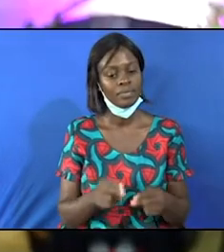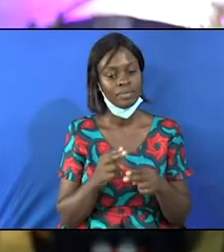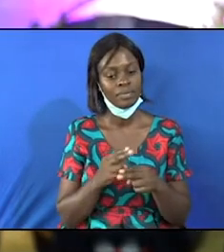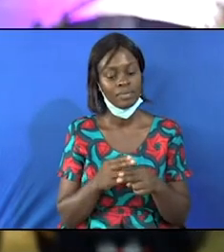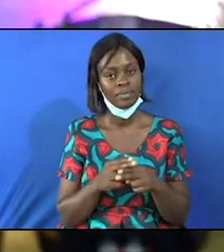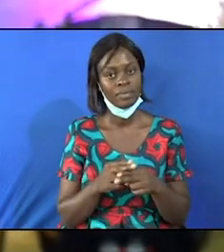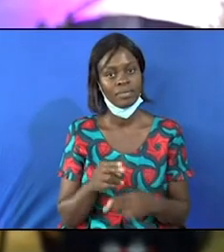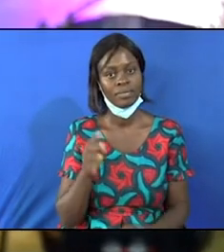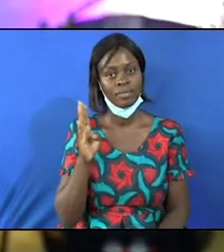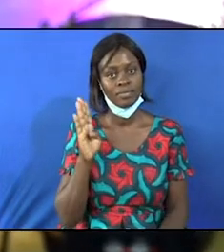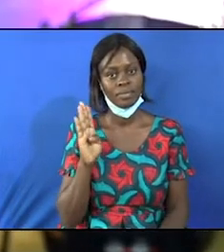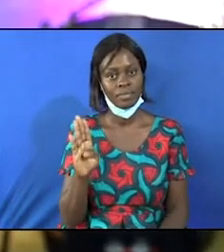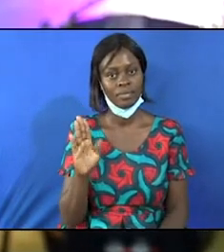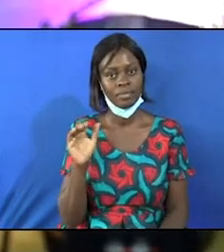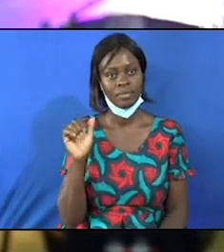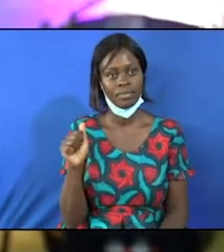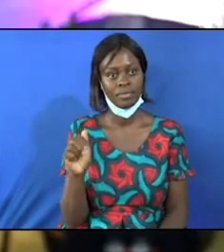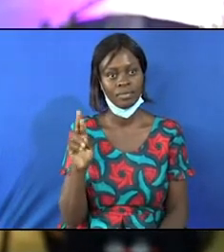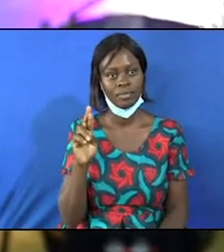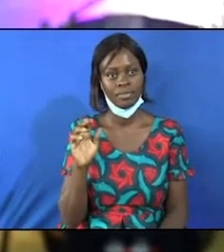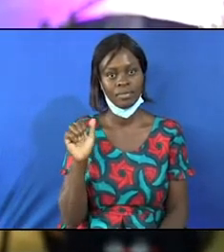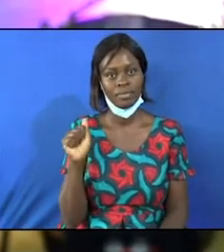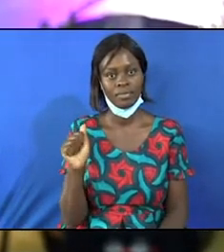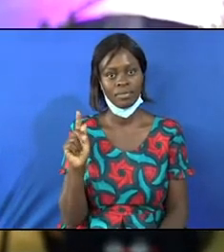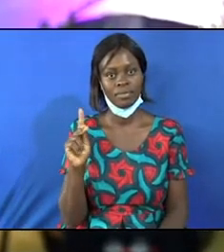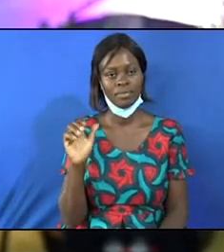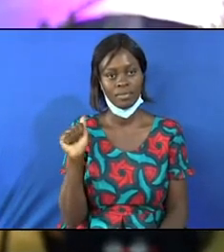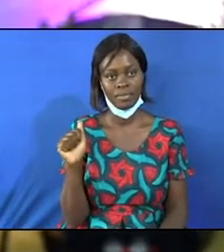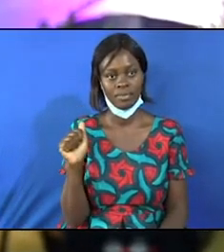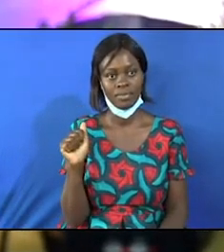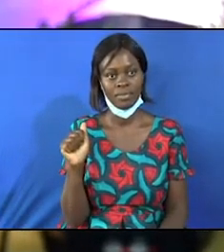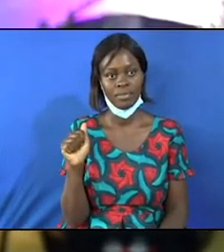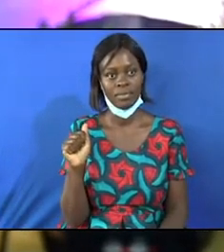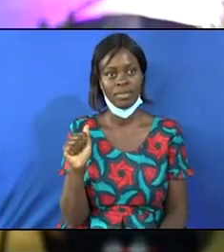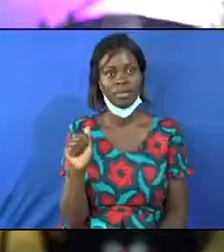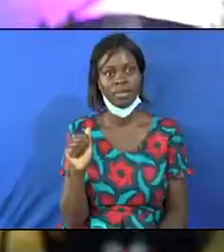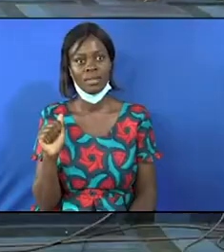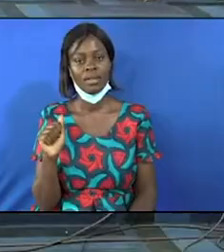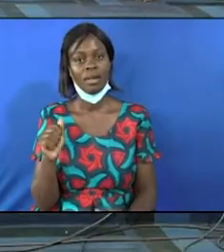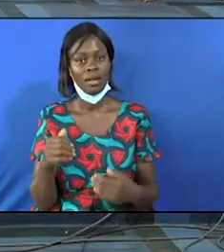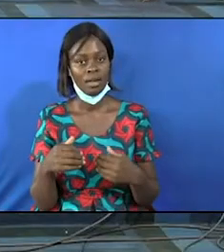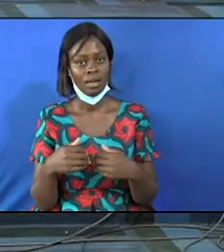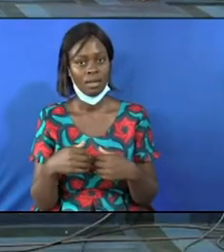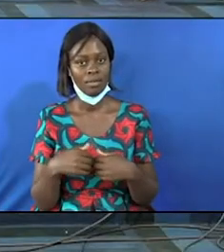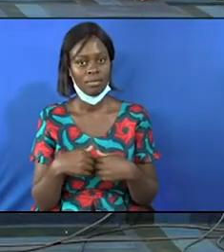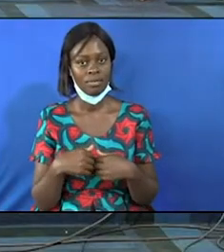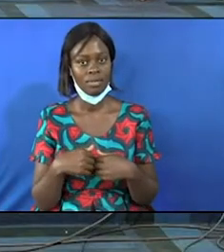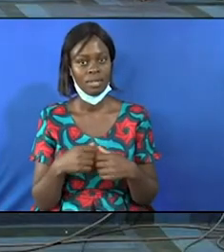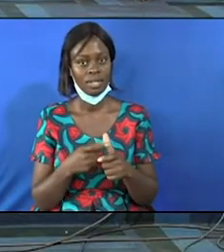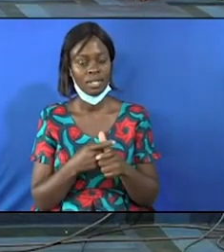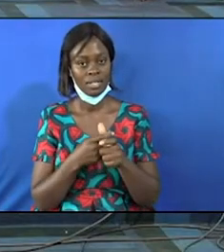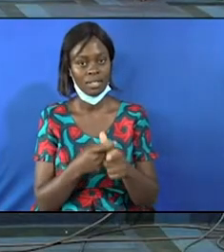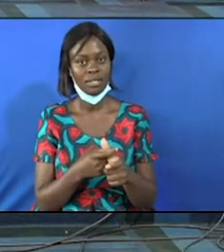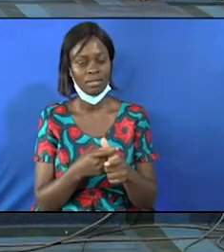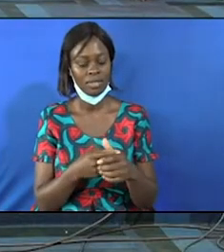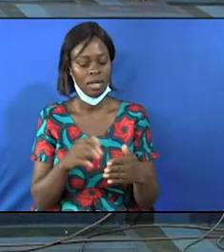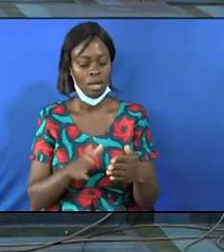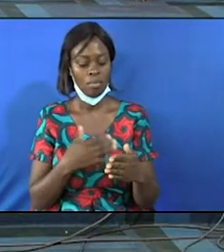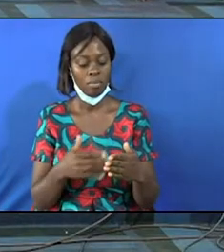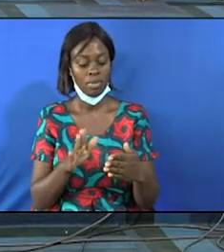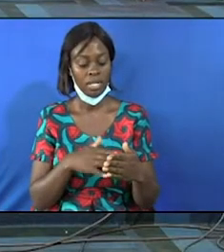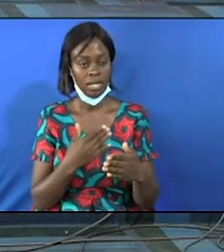My name is Baraka Muzomi. I am in gifted playing